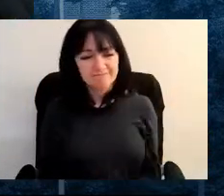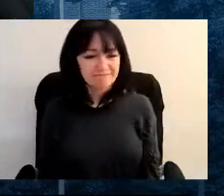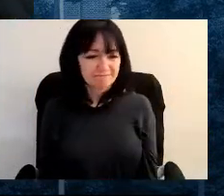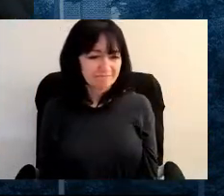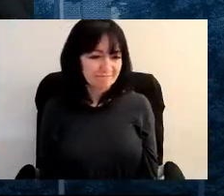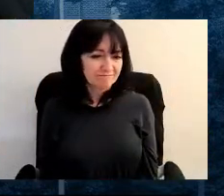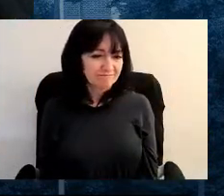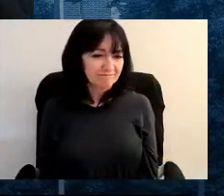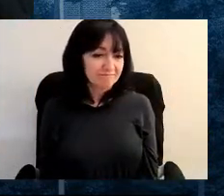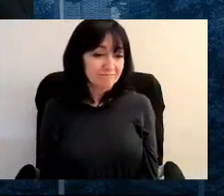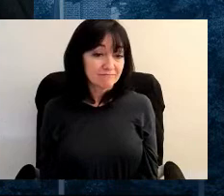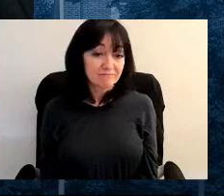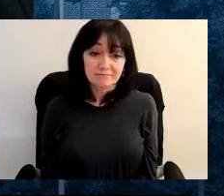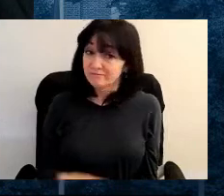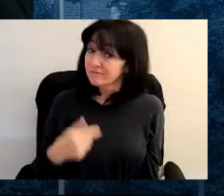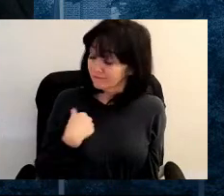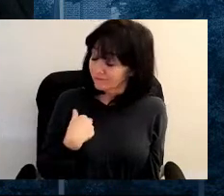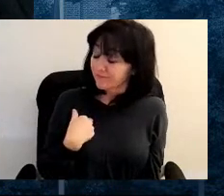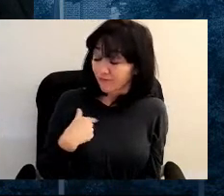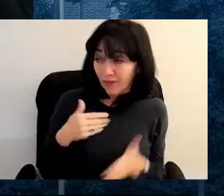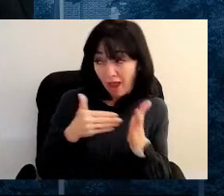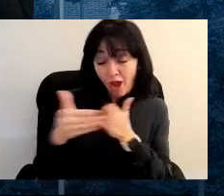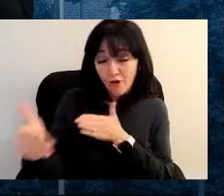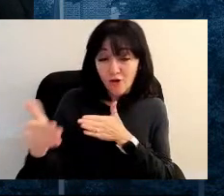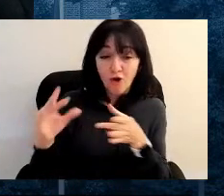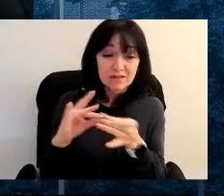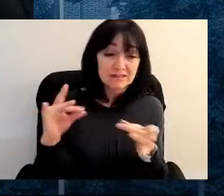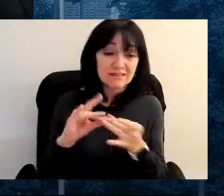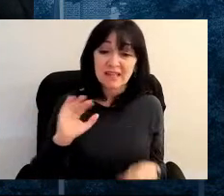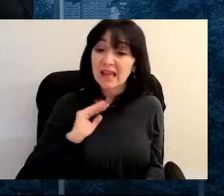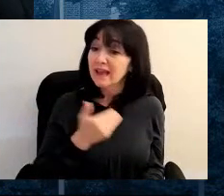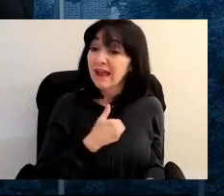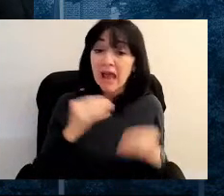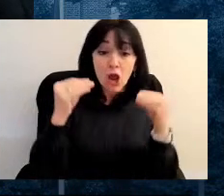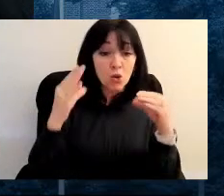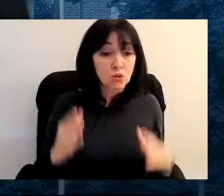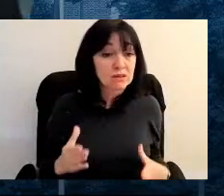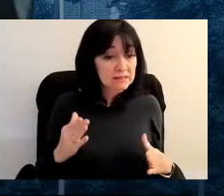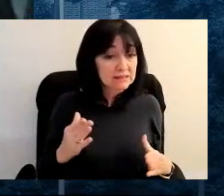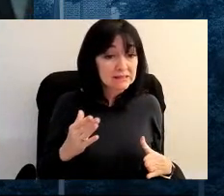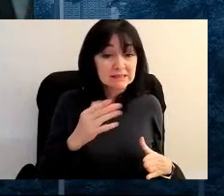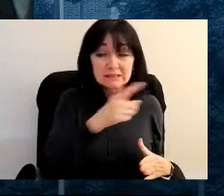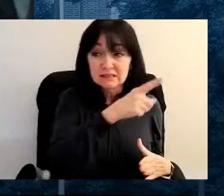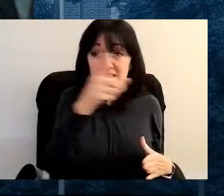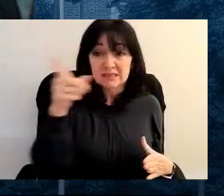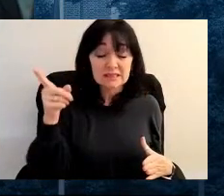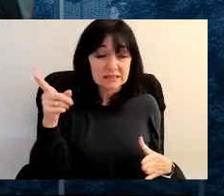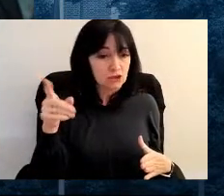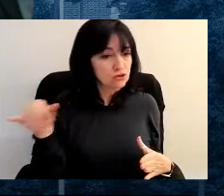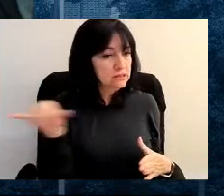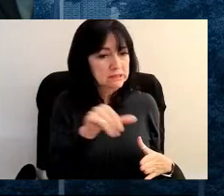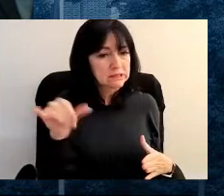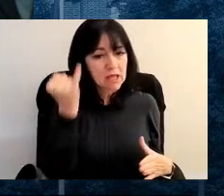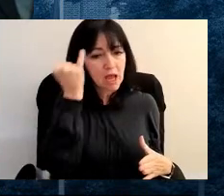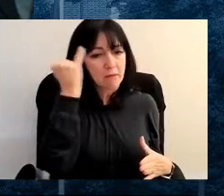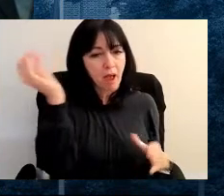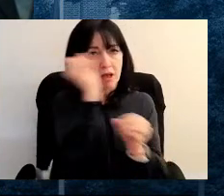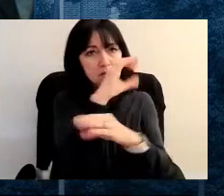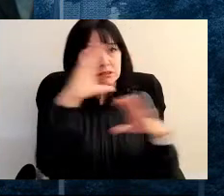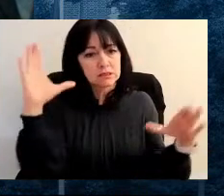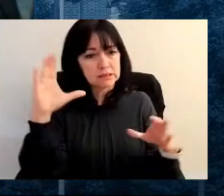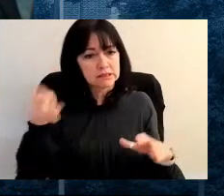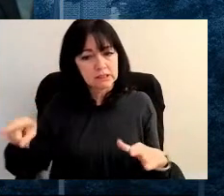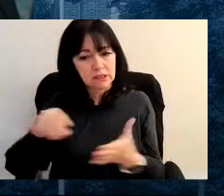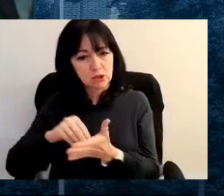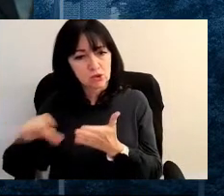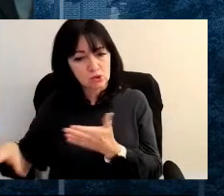I always say, and you heard Senator Sturgeon say too, that our teachers' working conditions are our students' learning conditions. And if we continue to act like the lack